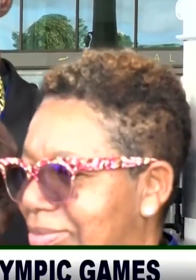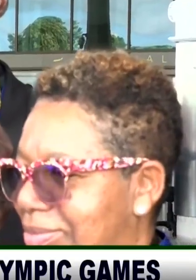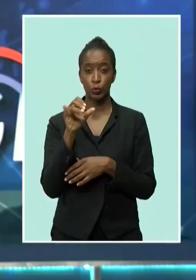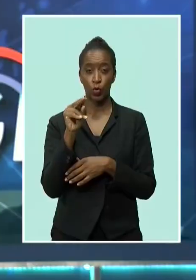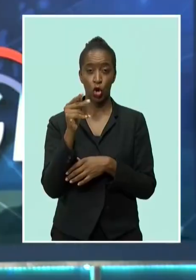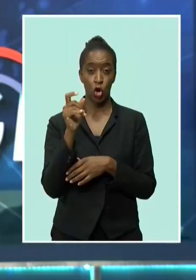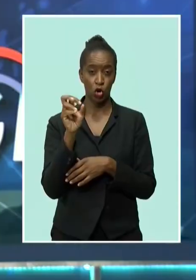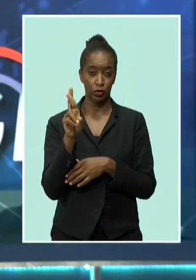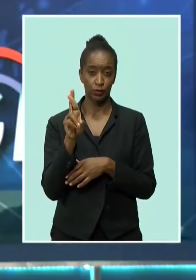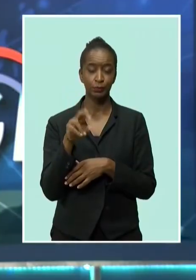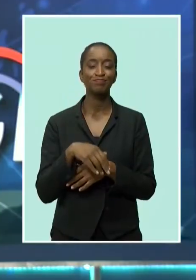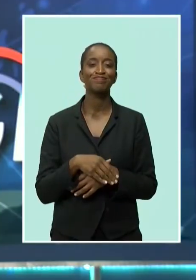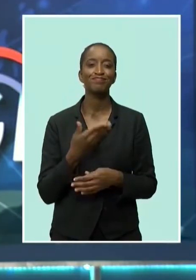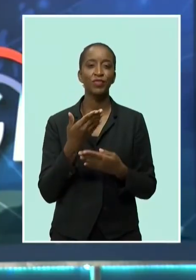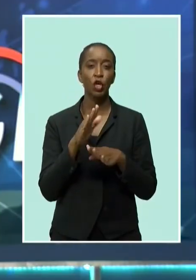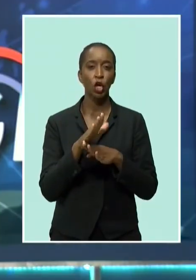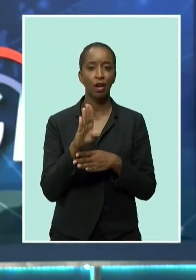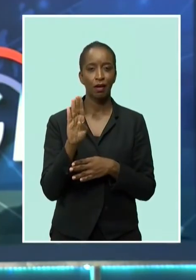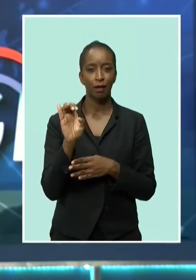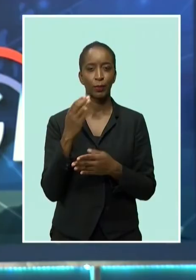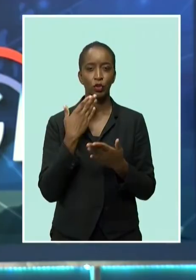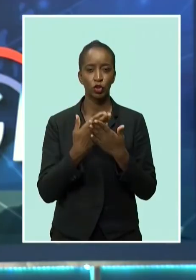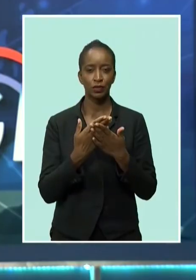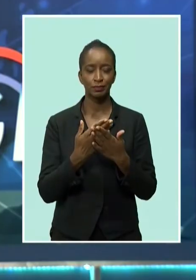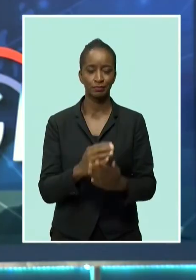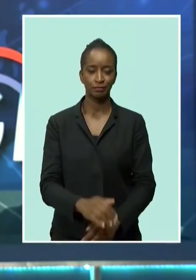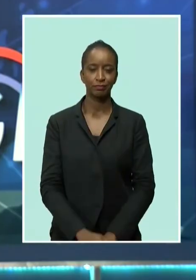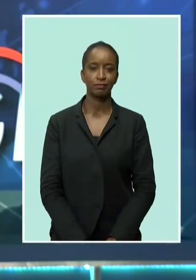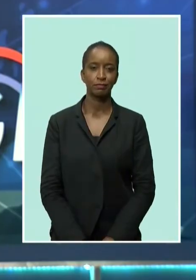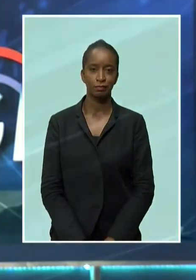scene. That's our news. Good night and be good.